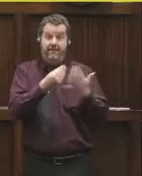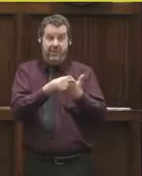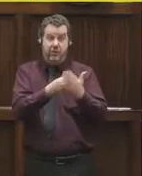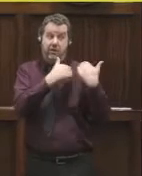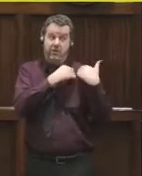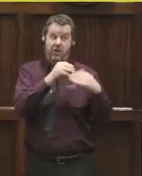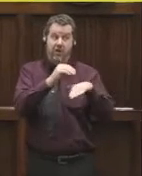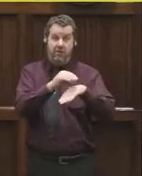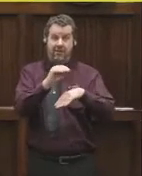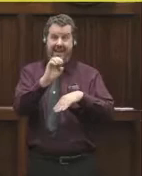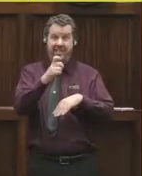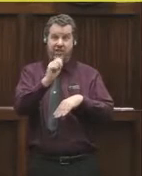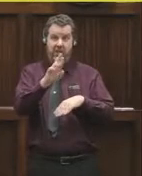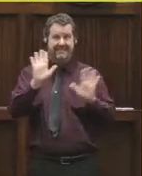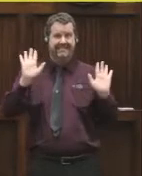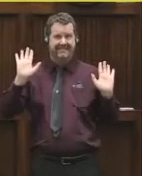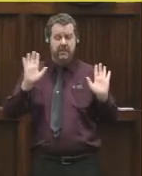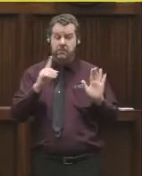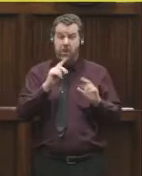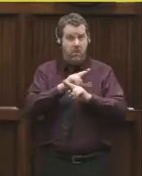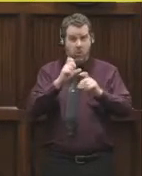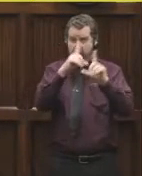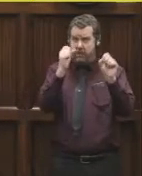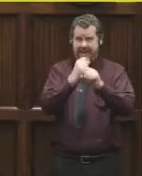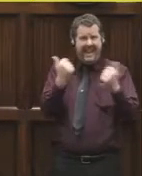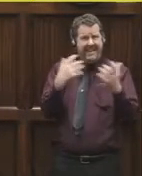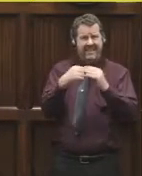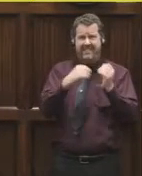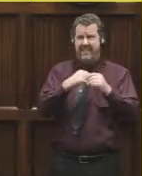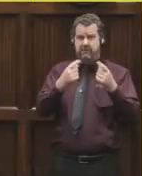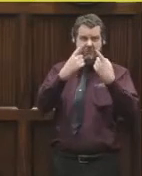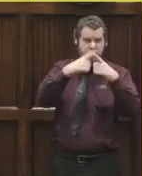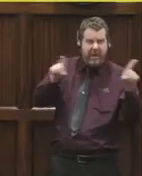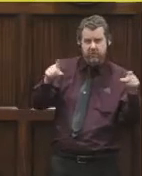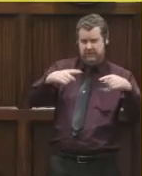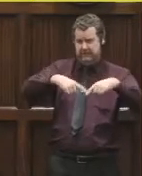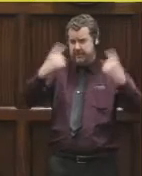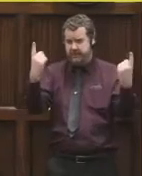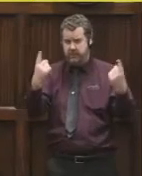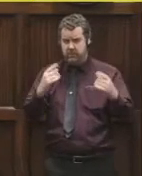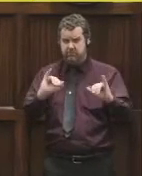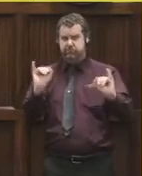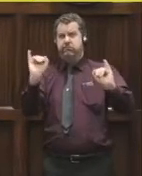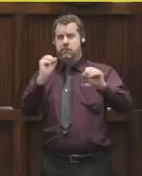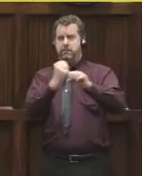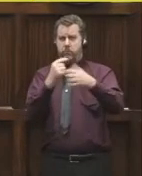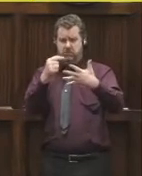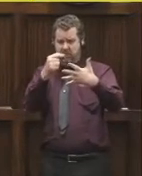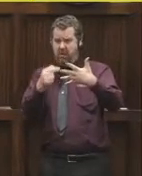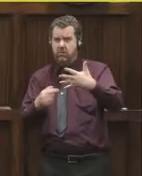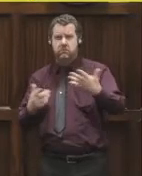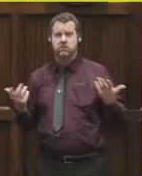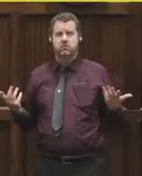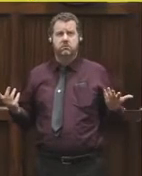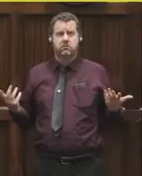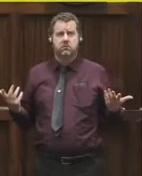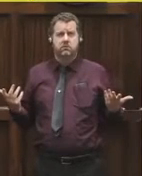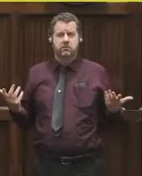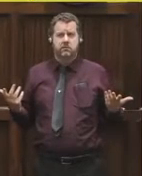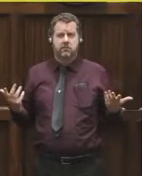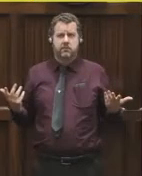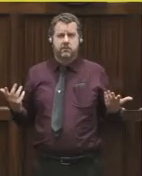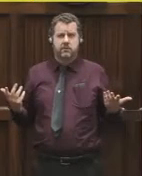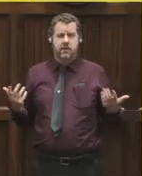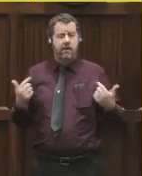anything untoward, exceptional, different or extraordinary in terms of how these matters were dealt with. I know that